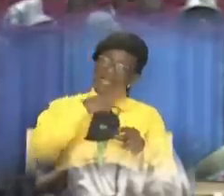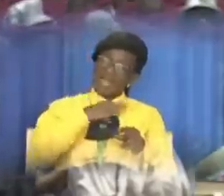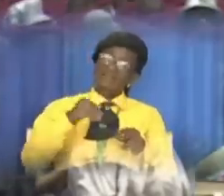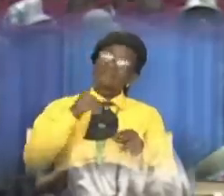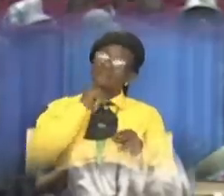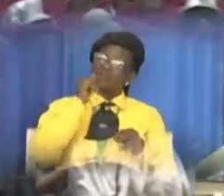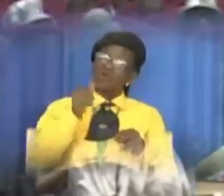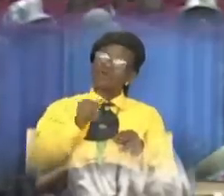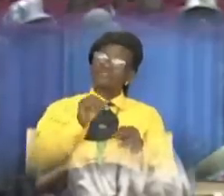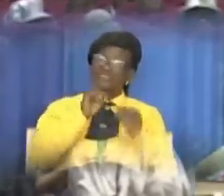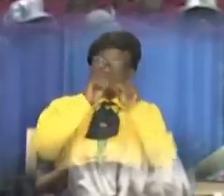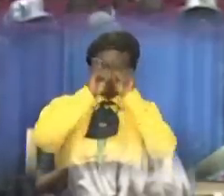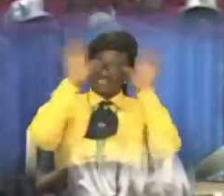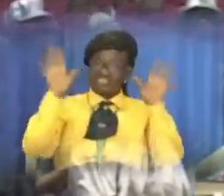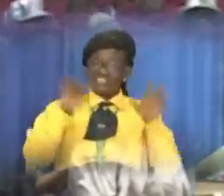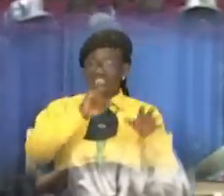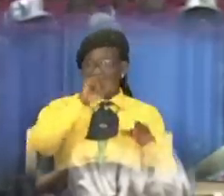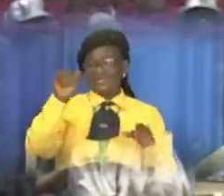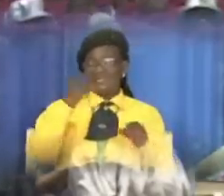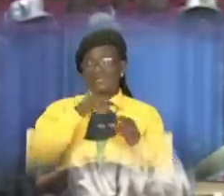in the other.